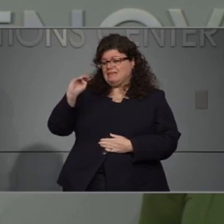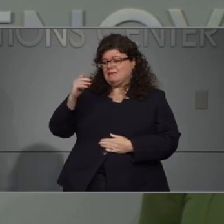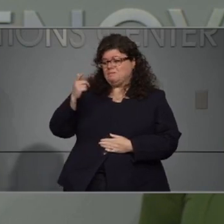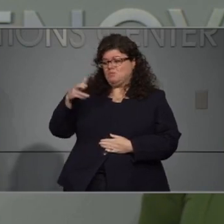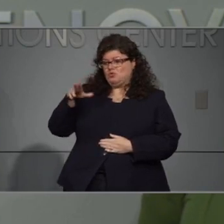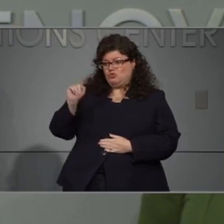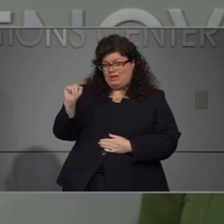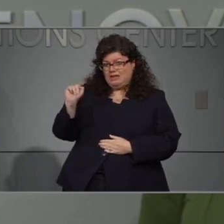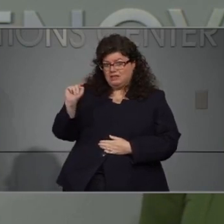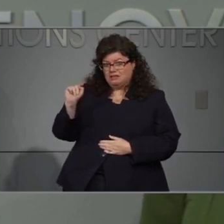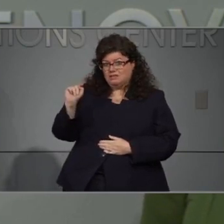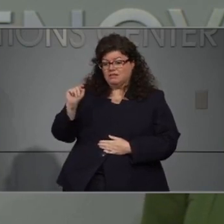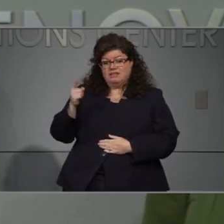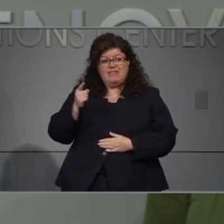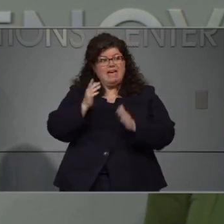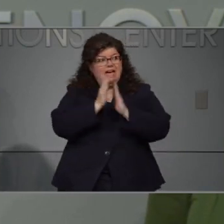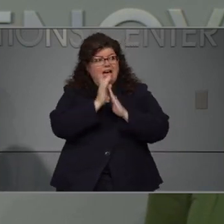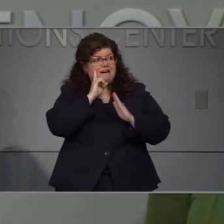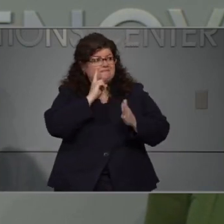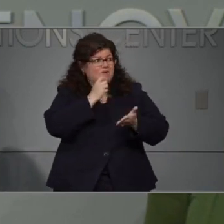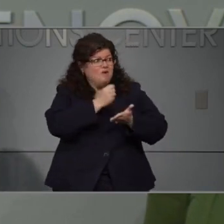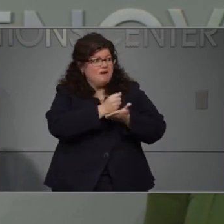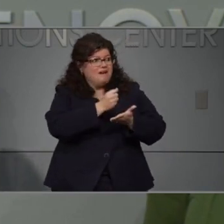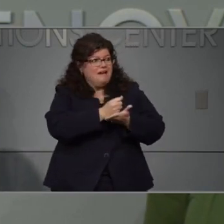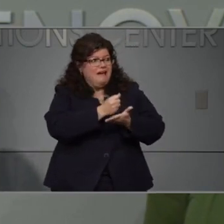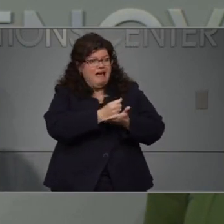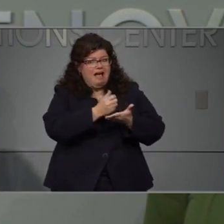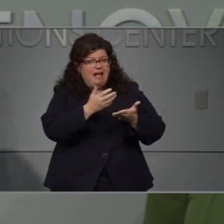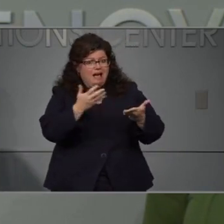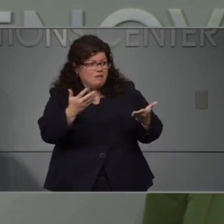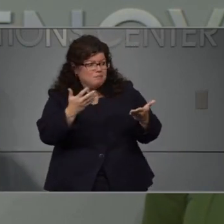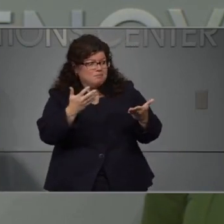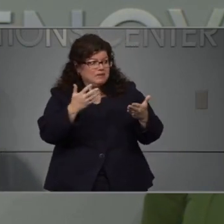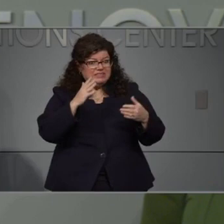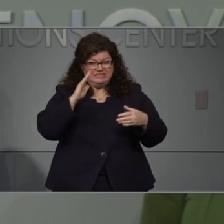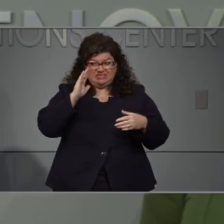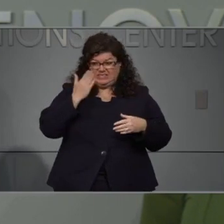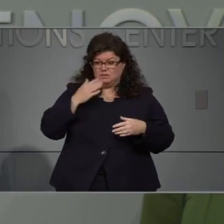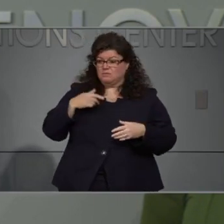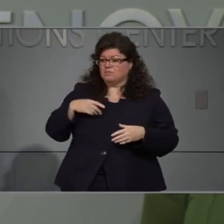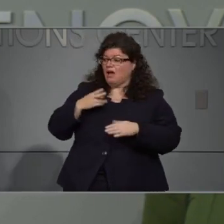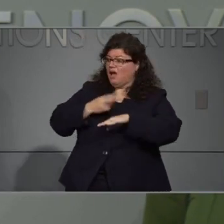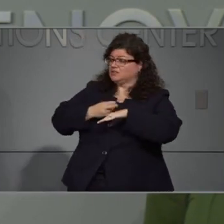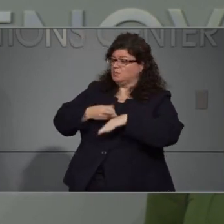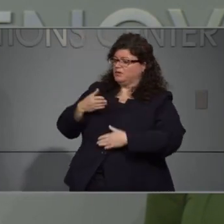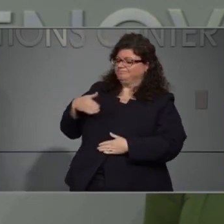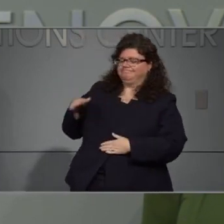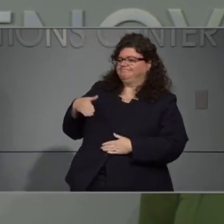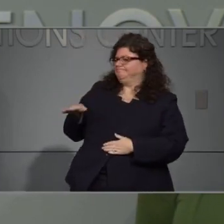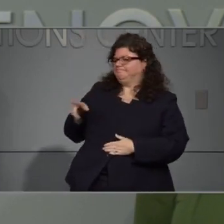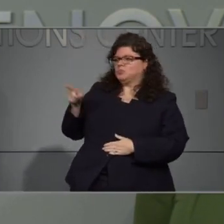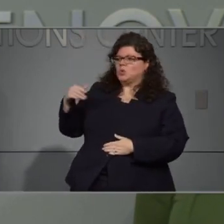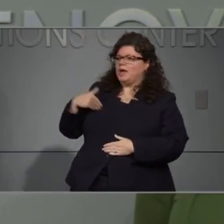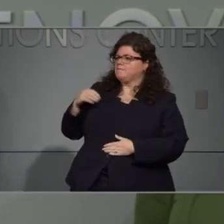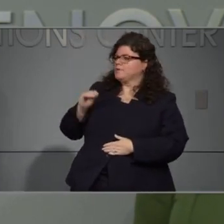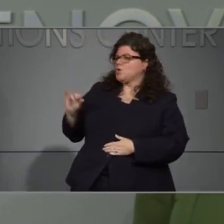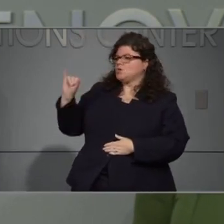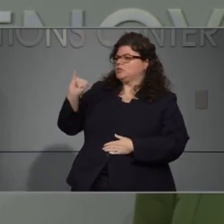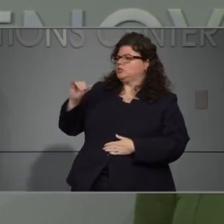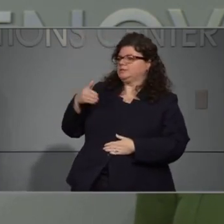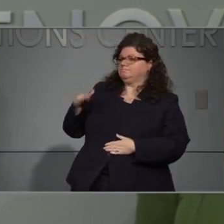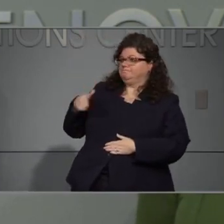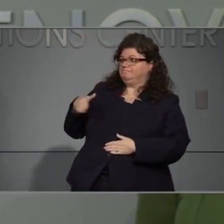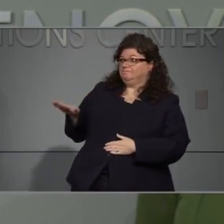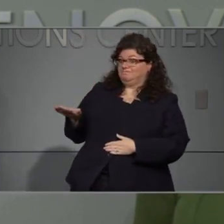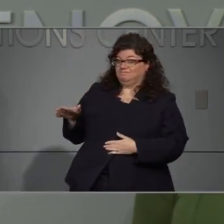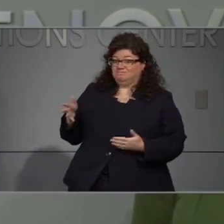of COVID-19 are not accepted in hospitals because they do not have health insurance. We have received